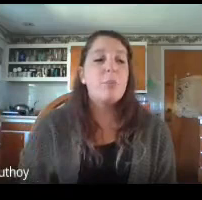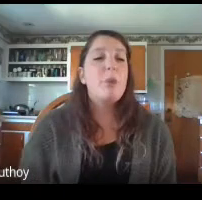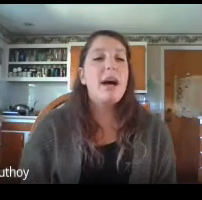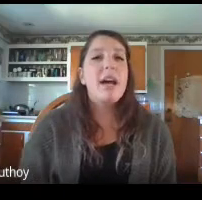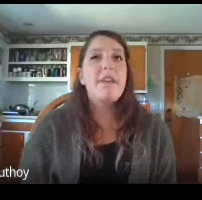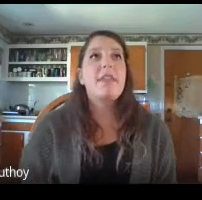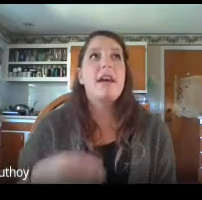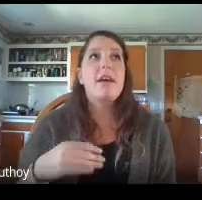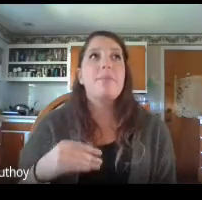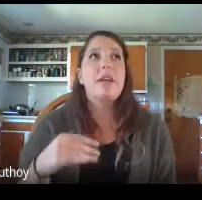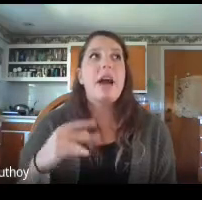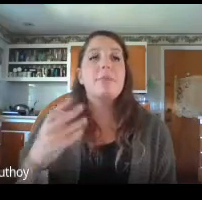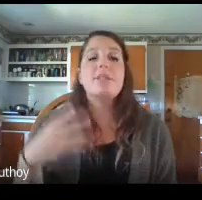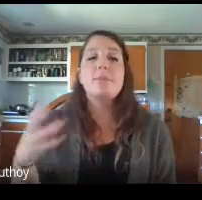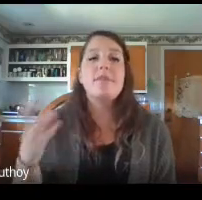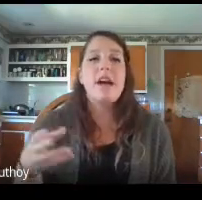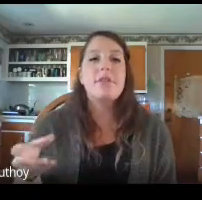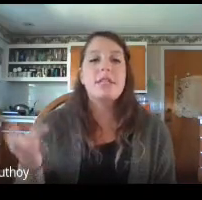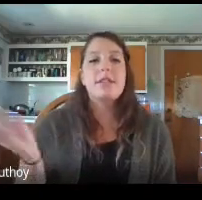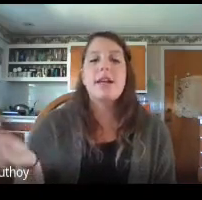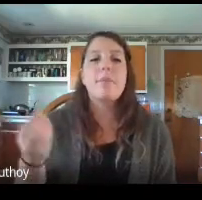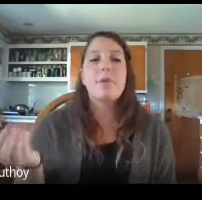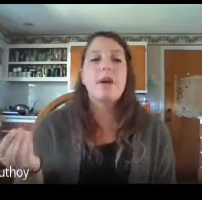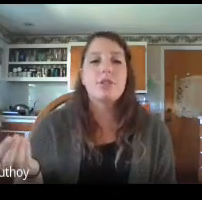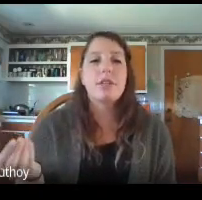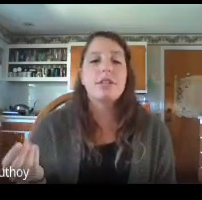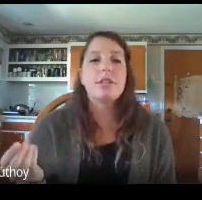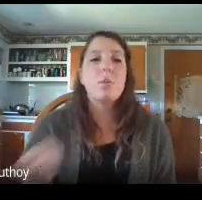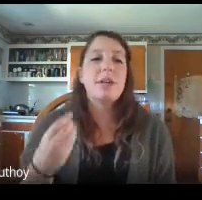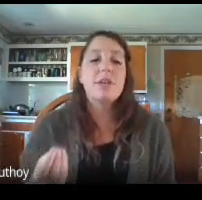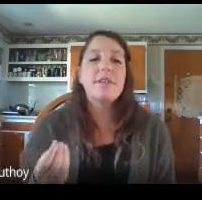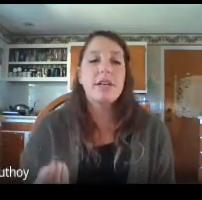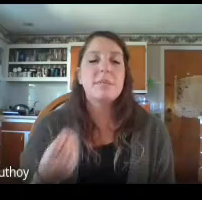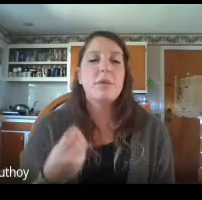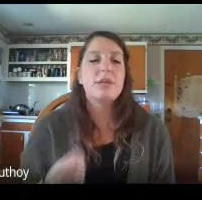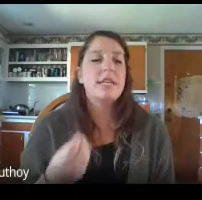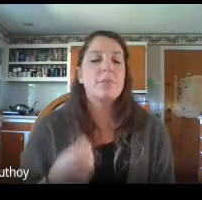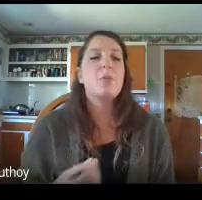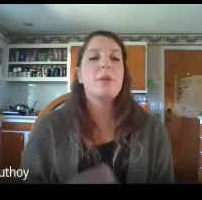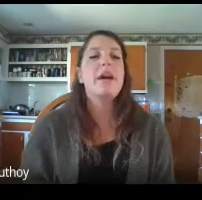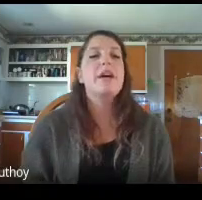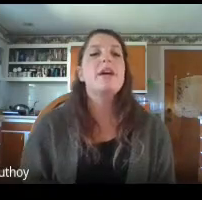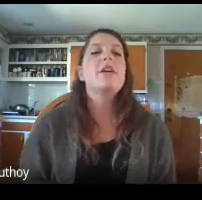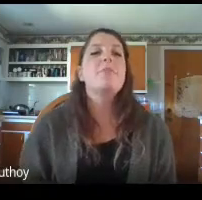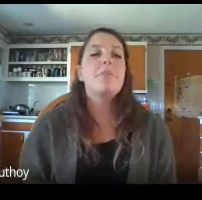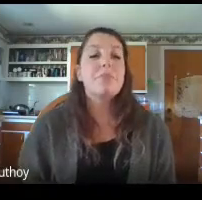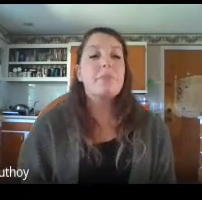year, but on midterms and finals, these are common questions. So when do I fingerspell? When is that